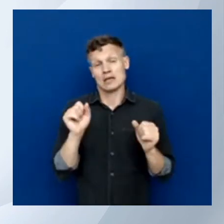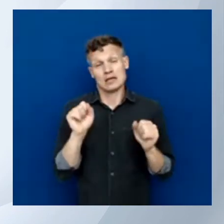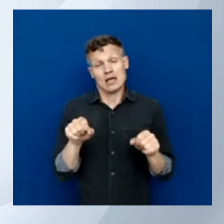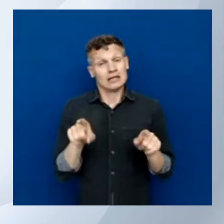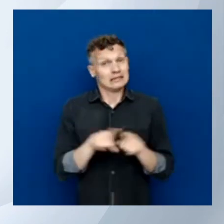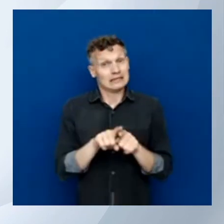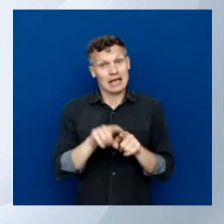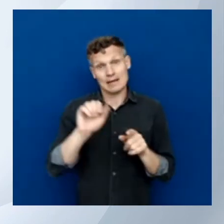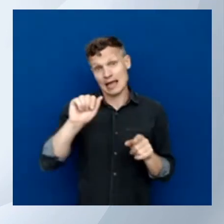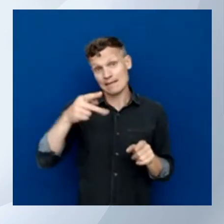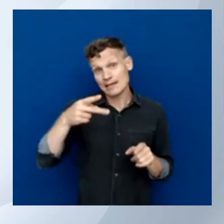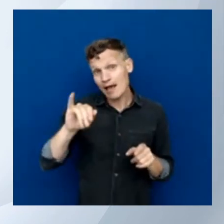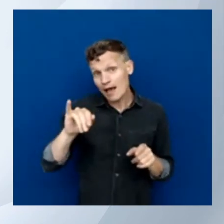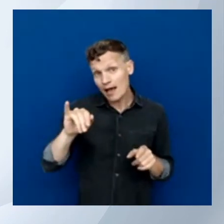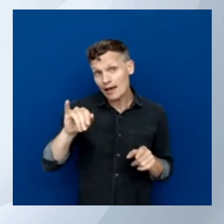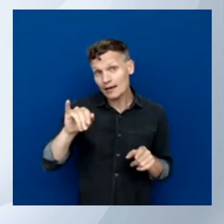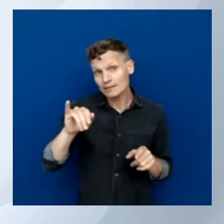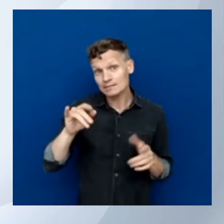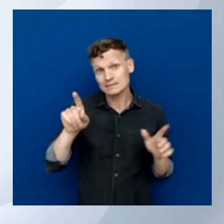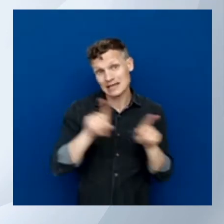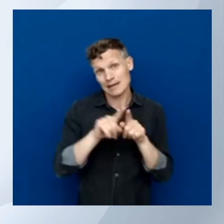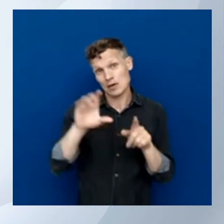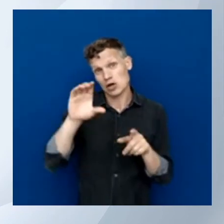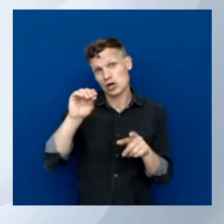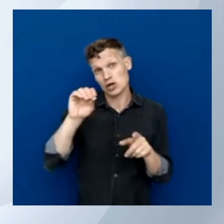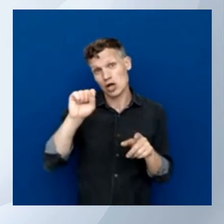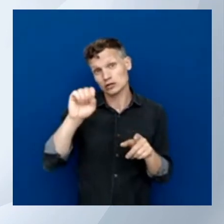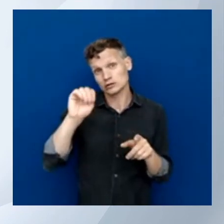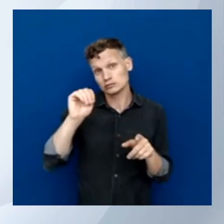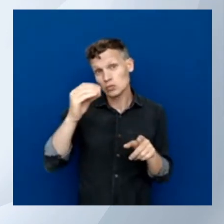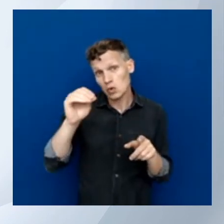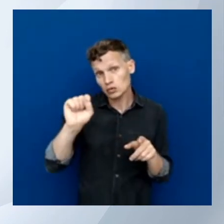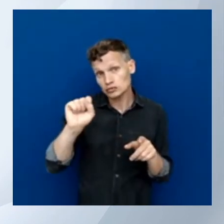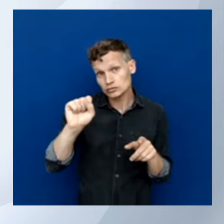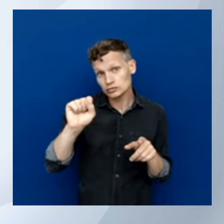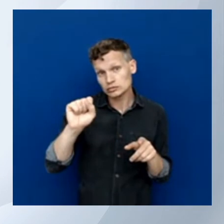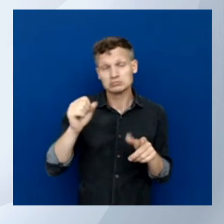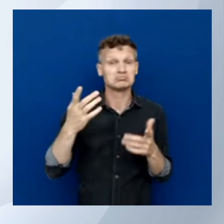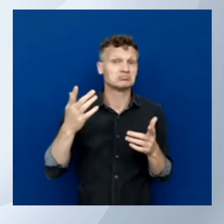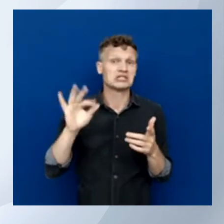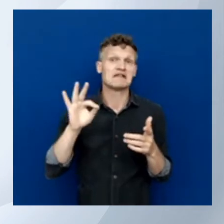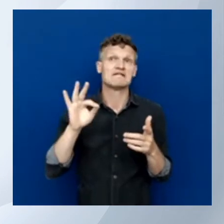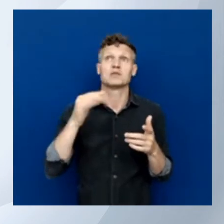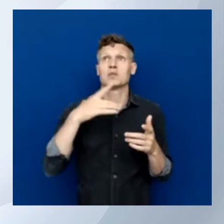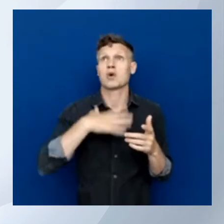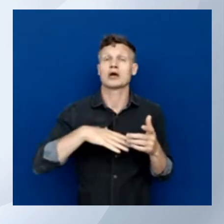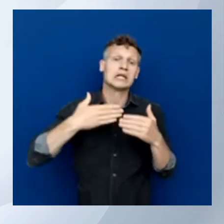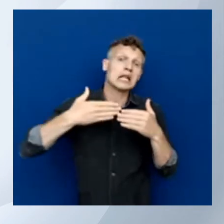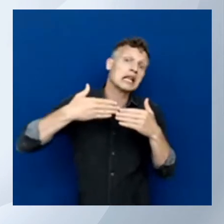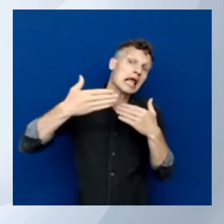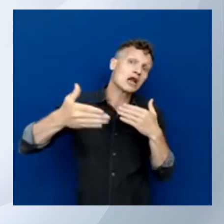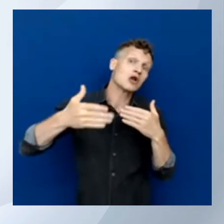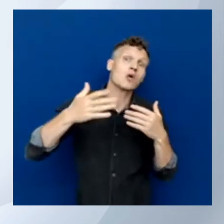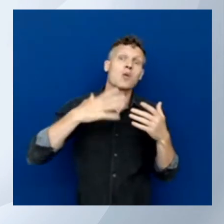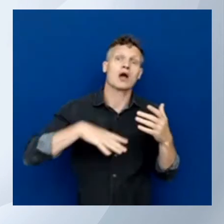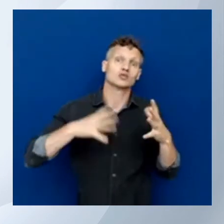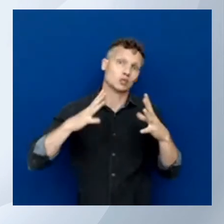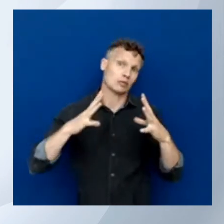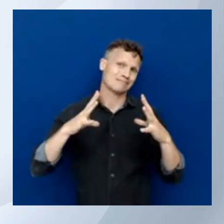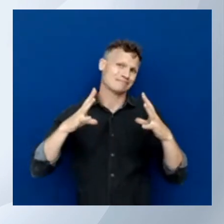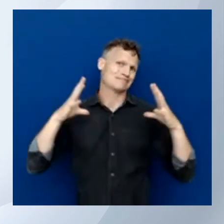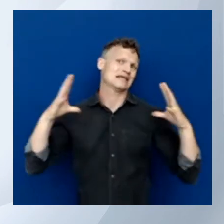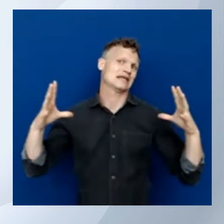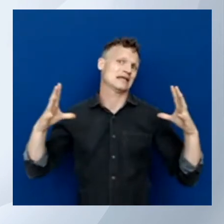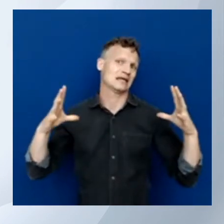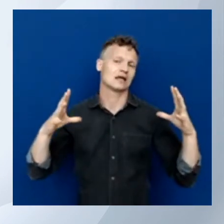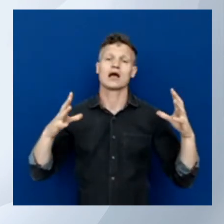as well. So from a scaling point of view, if you wanted to later shift off this and onto something bigger, you shouldn't need to rewrite